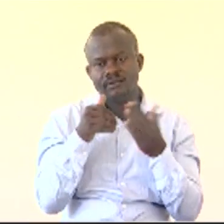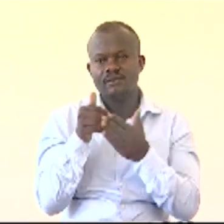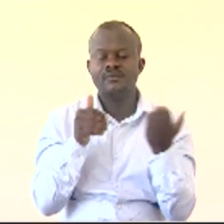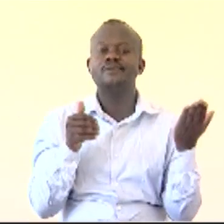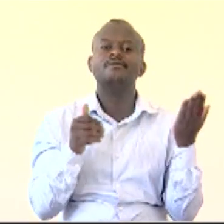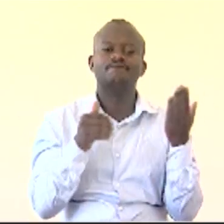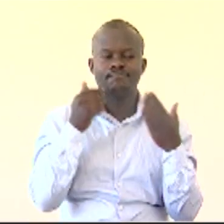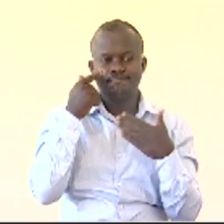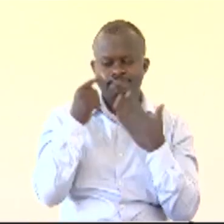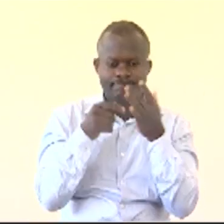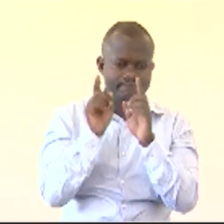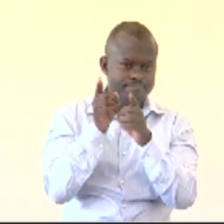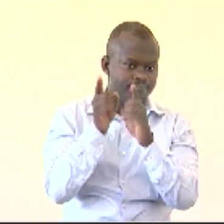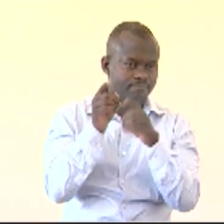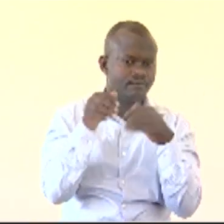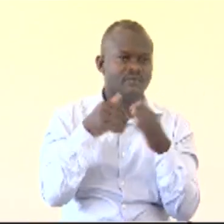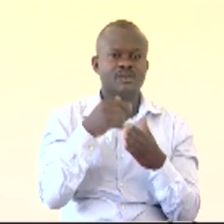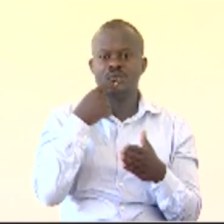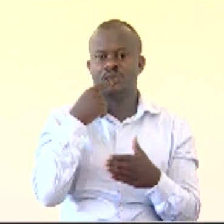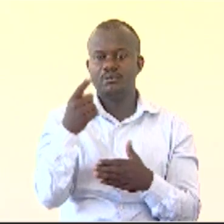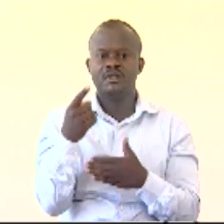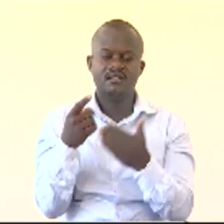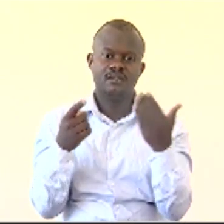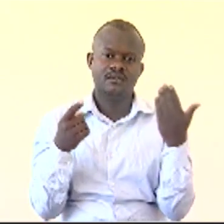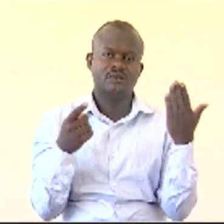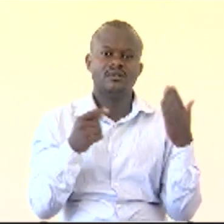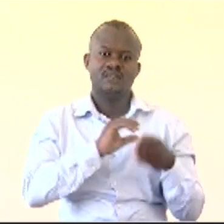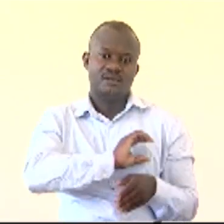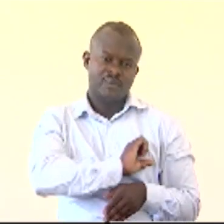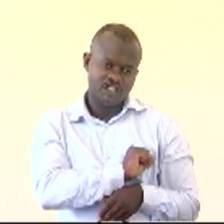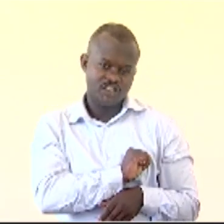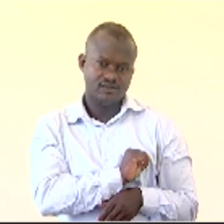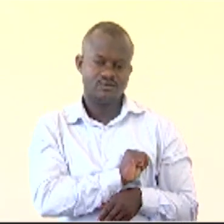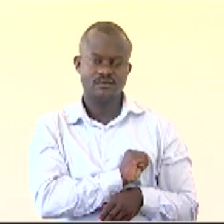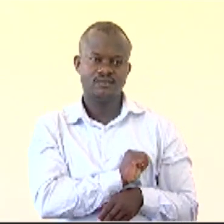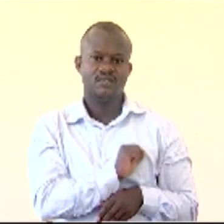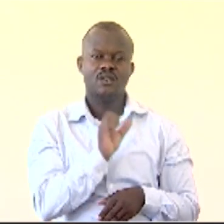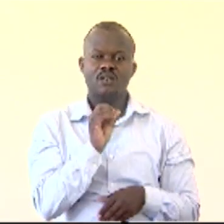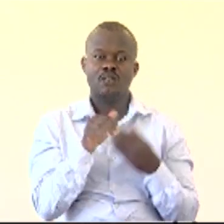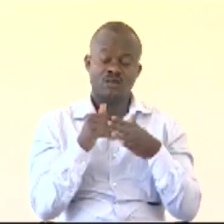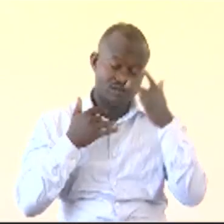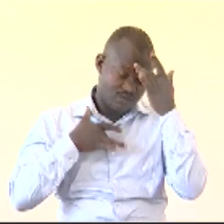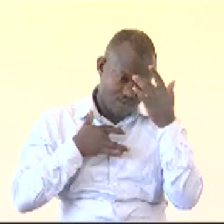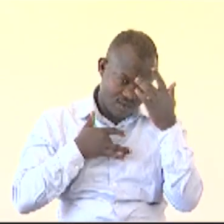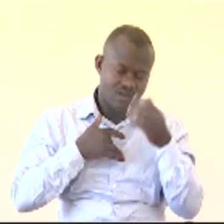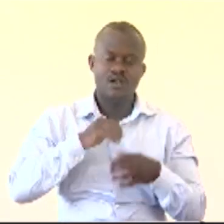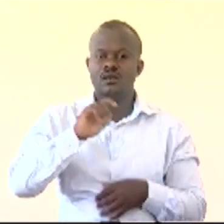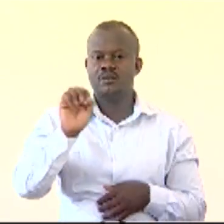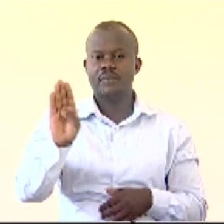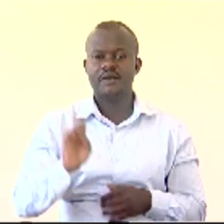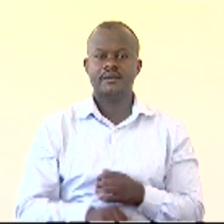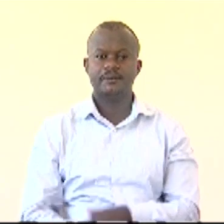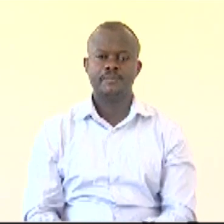start suspecting yourself to be a patient of tuberculosis, pulmonary